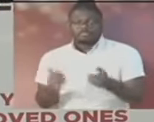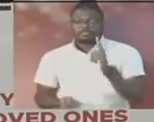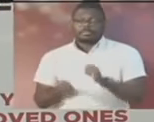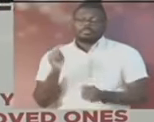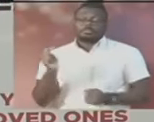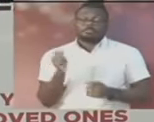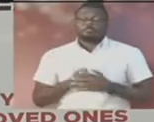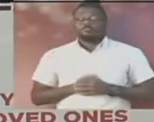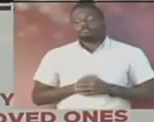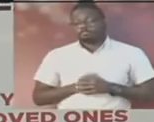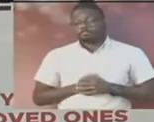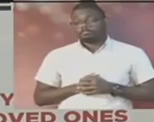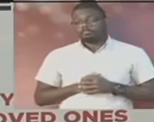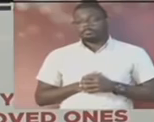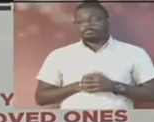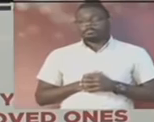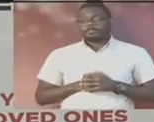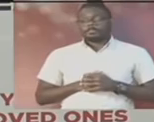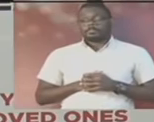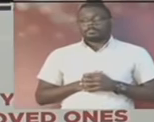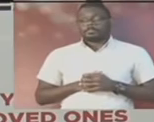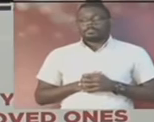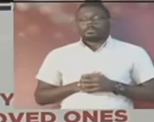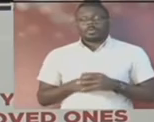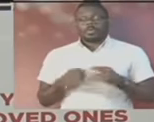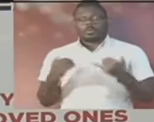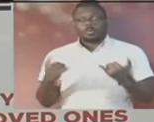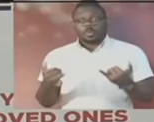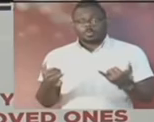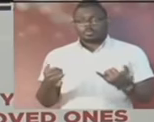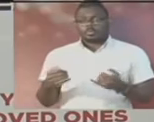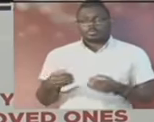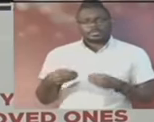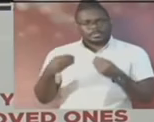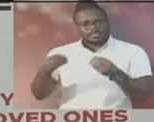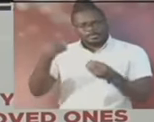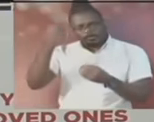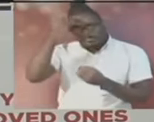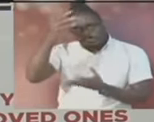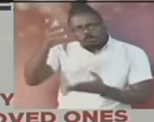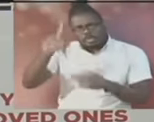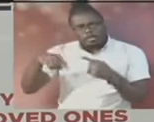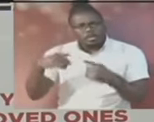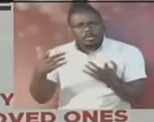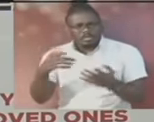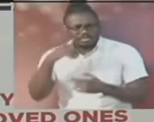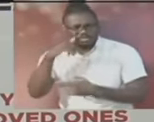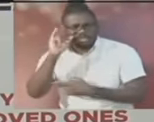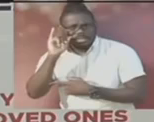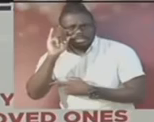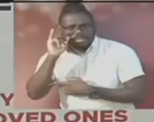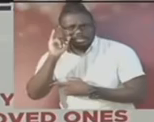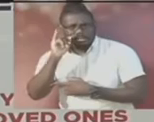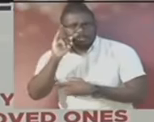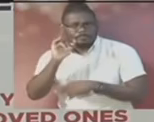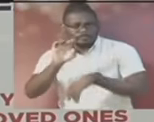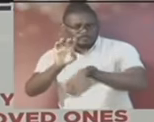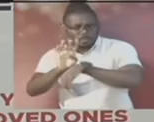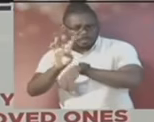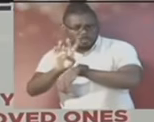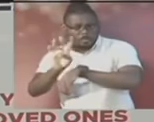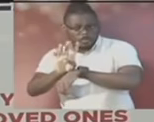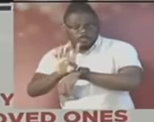clinical status update as per Media Release 714, and which was done up until and provides figures up until